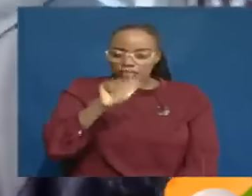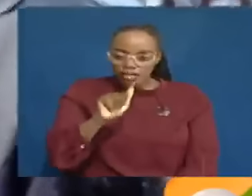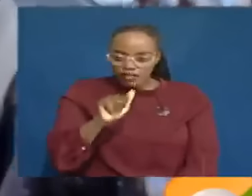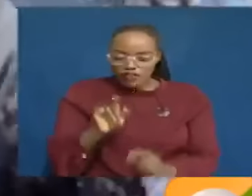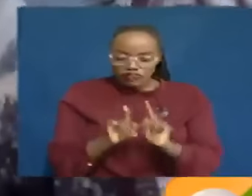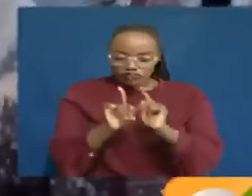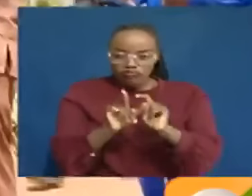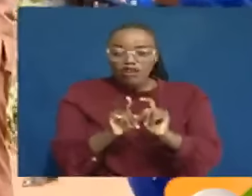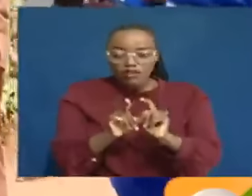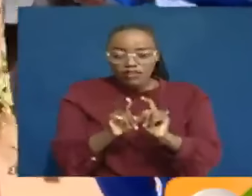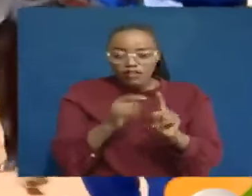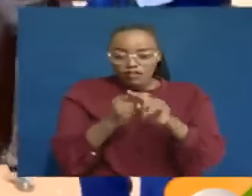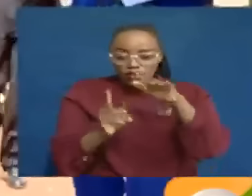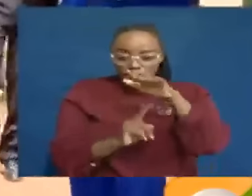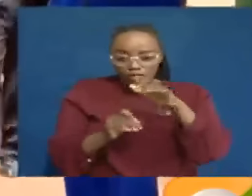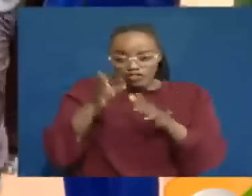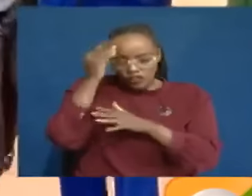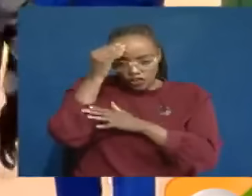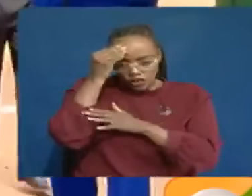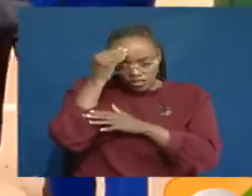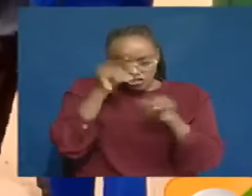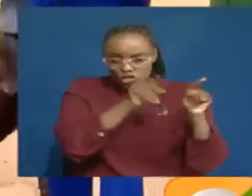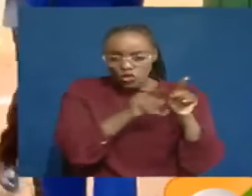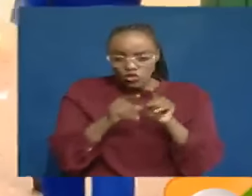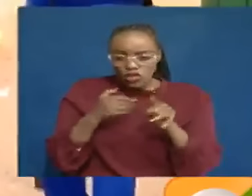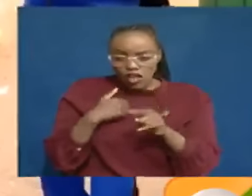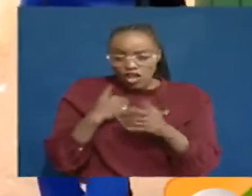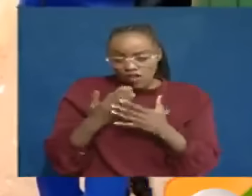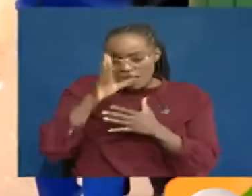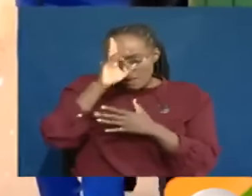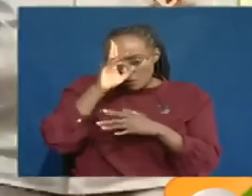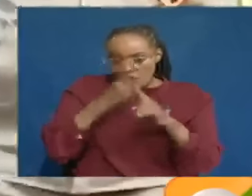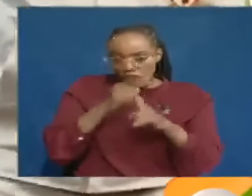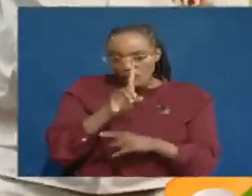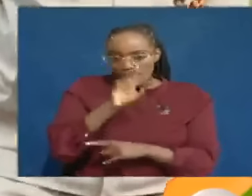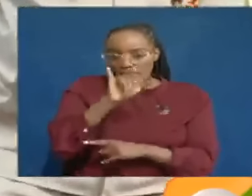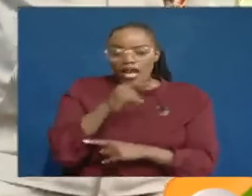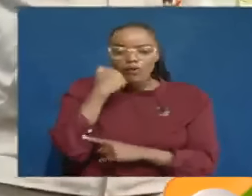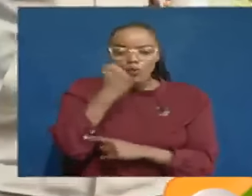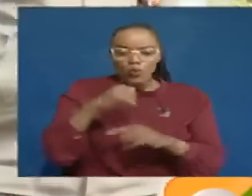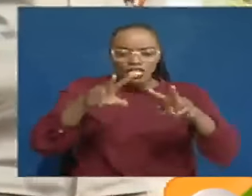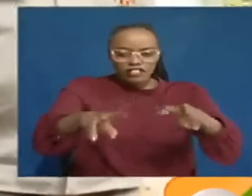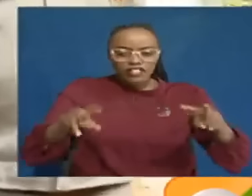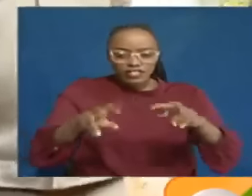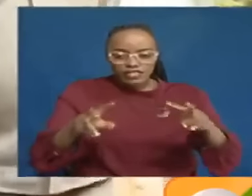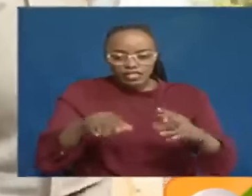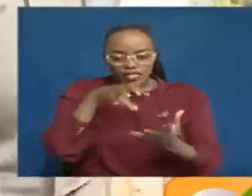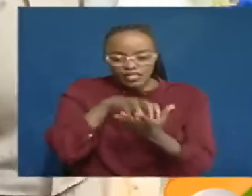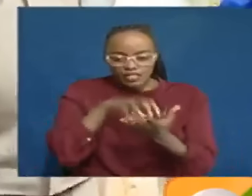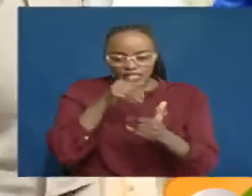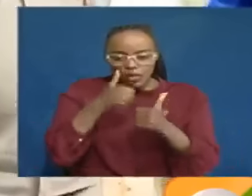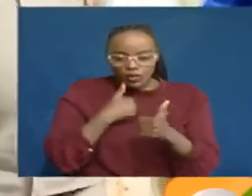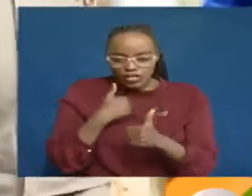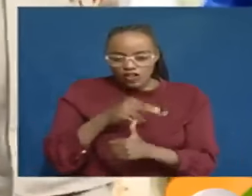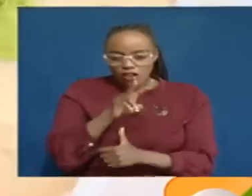Accompanying them were officials from the Ministry of Education, as well as officers from DCI, who are investigating the circumstances under